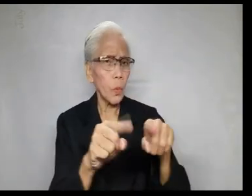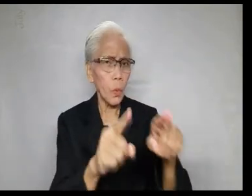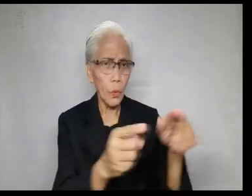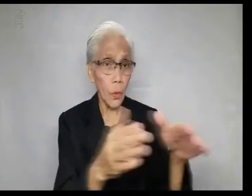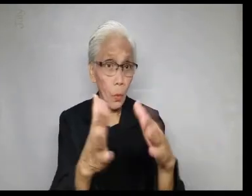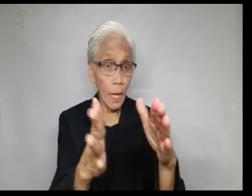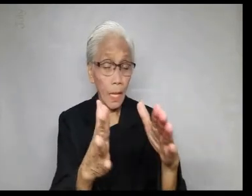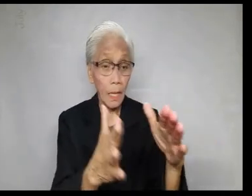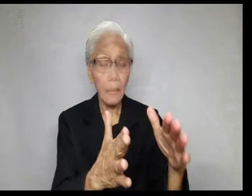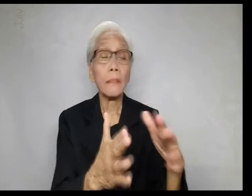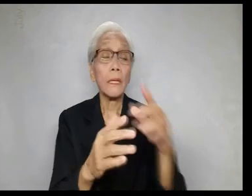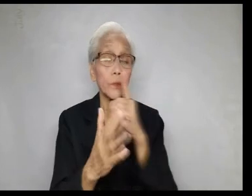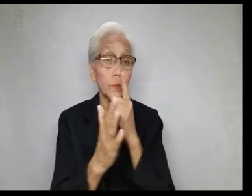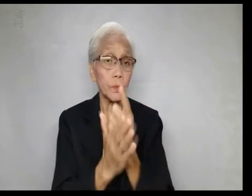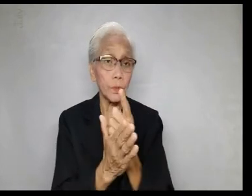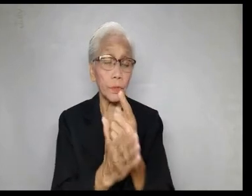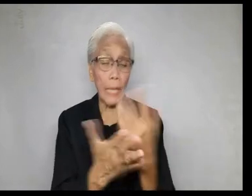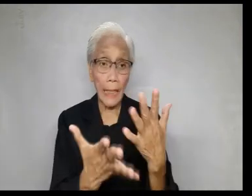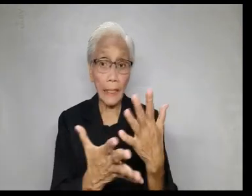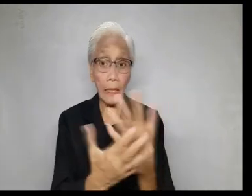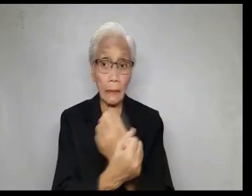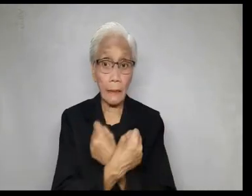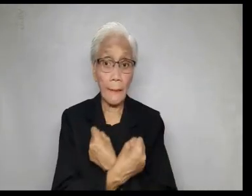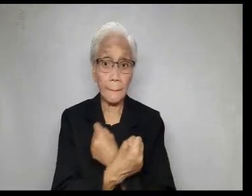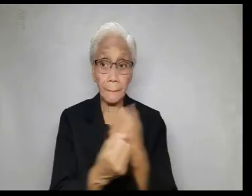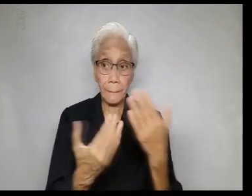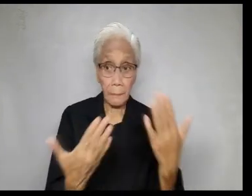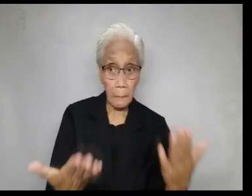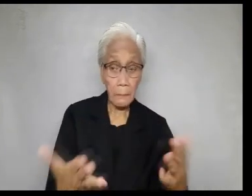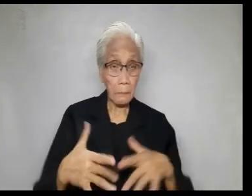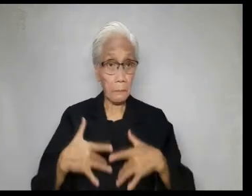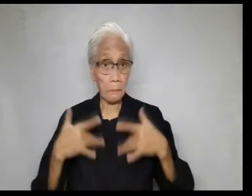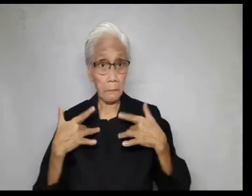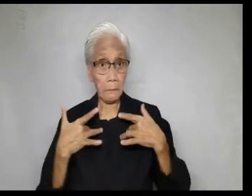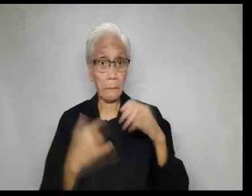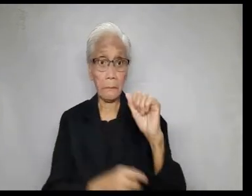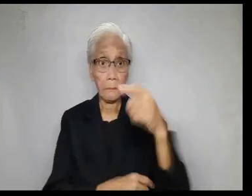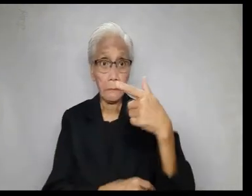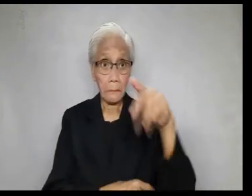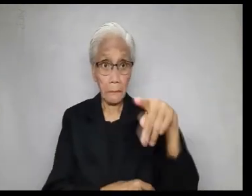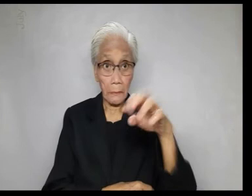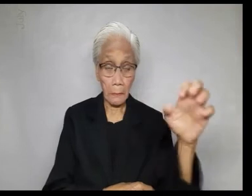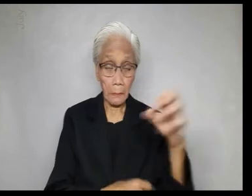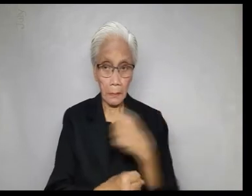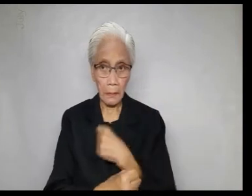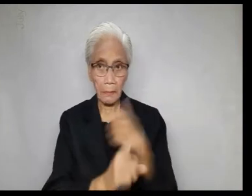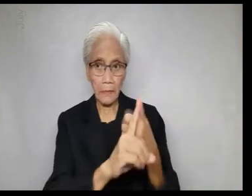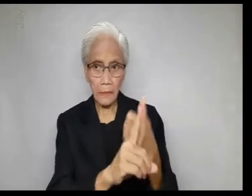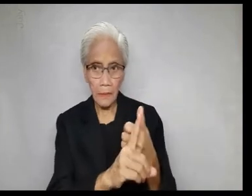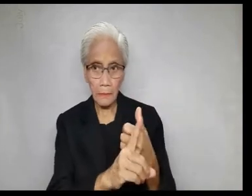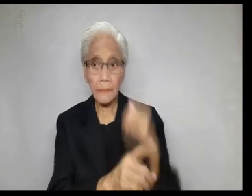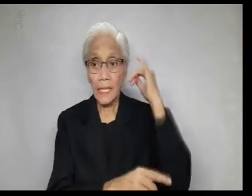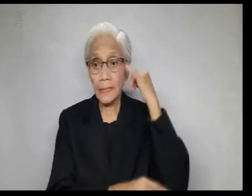agape love than to go the way, the truth, and the life of agape love